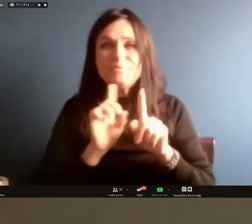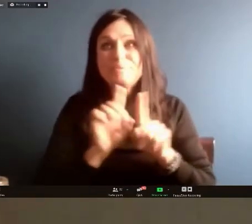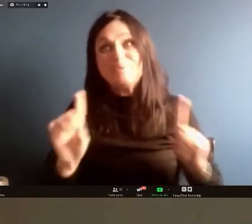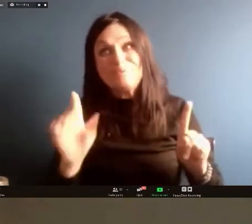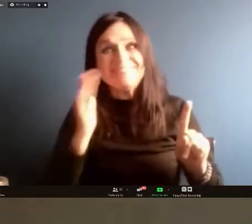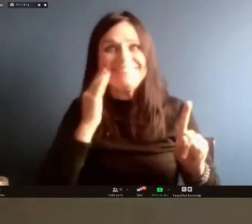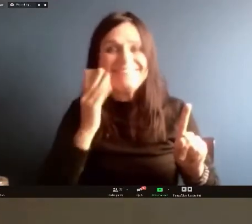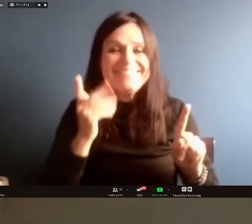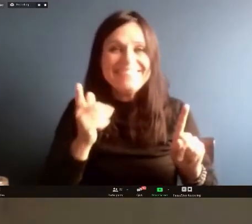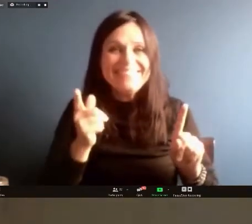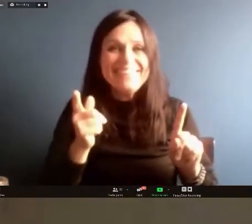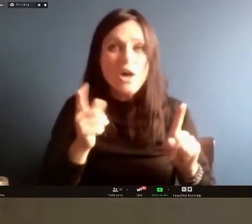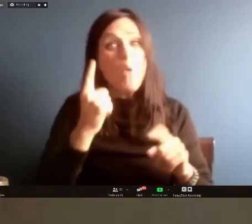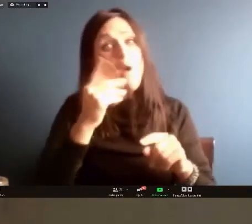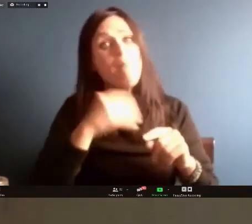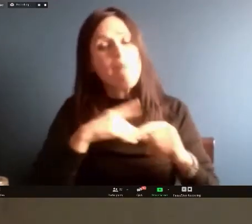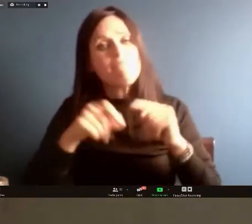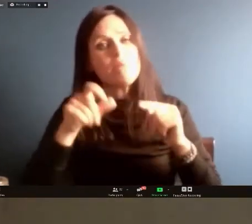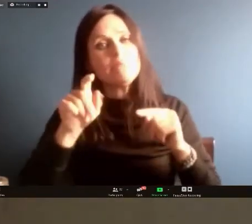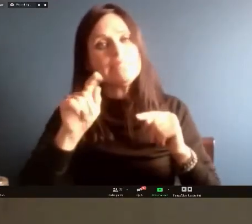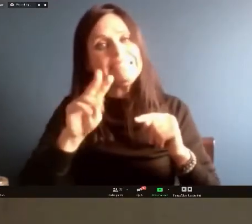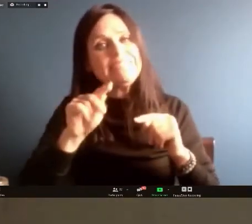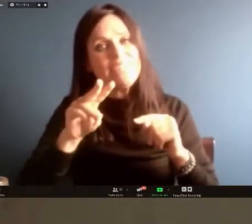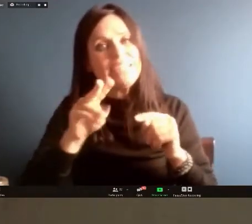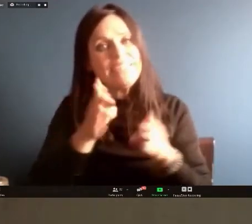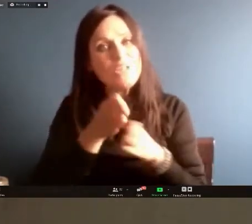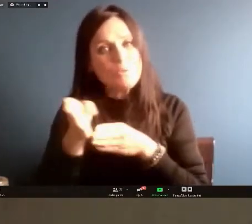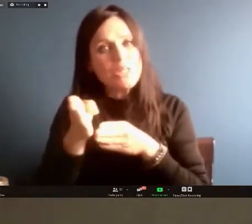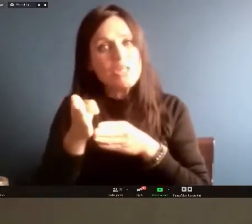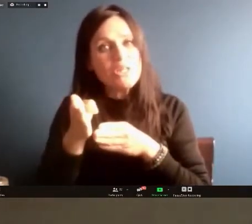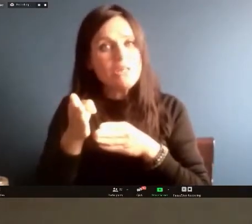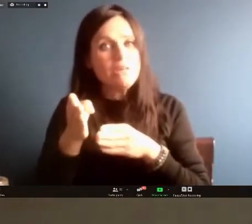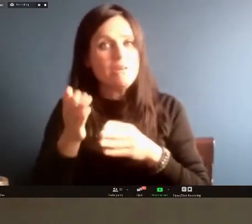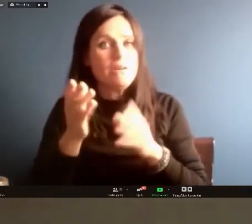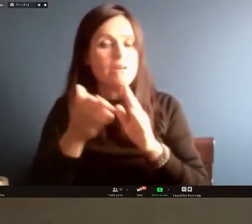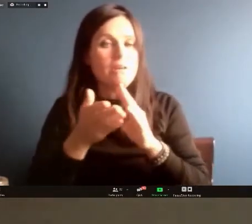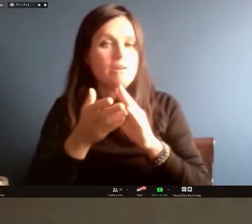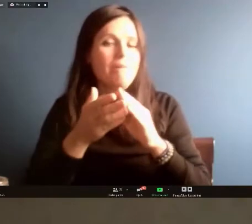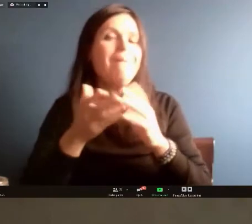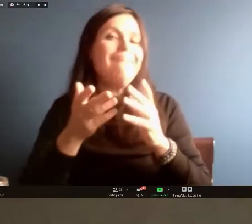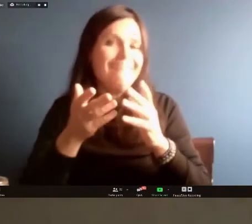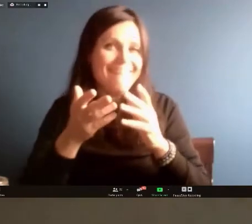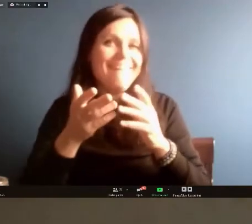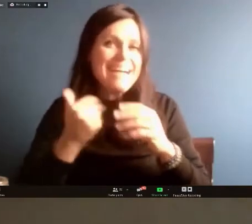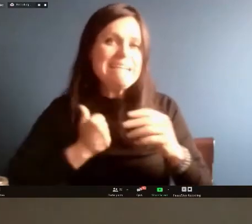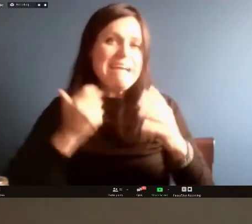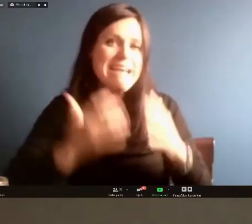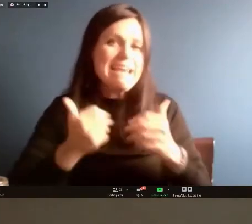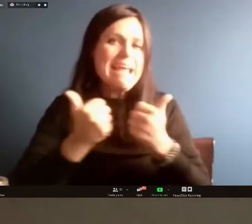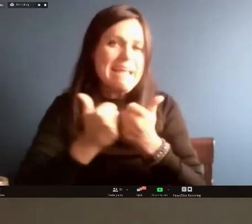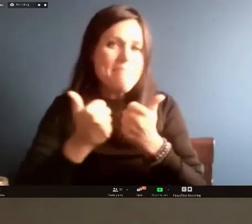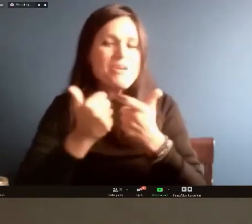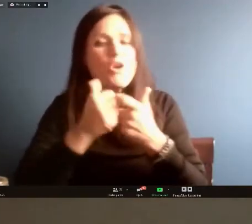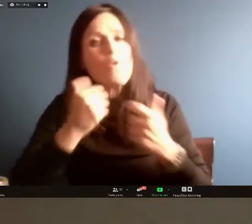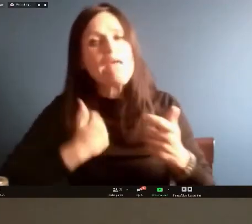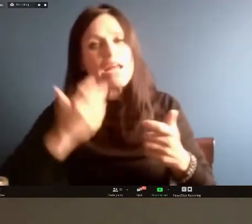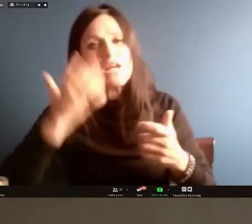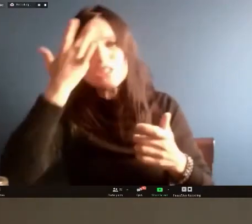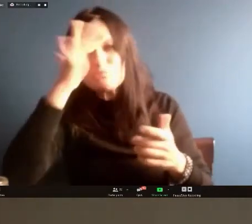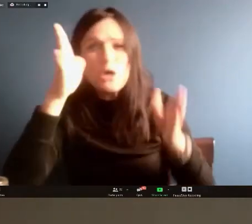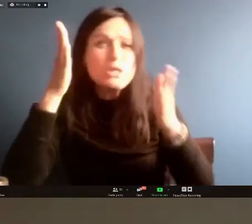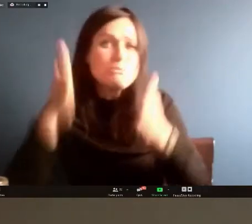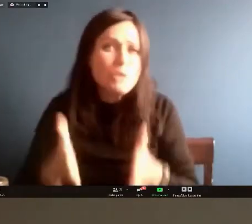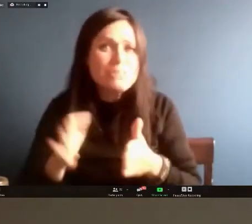from my TV career who produces a lot of the Canadian game shows, like, Canada's Smartest Person and